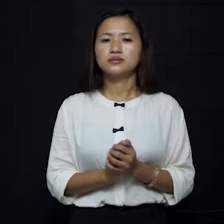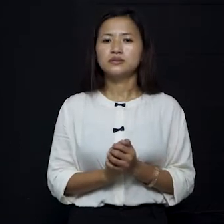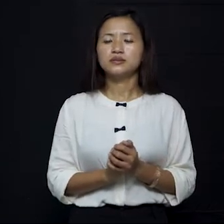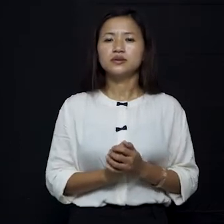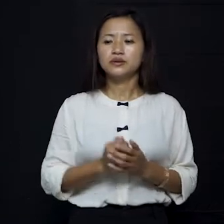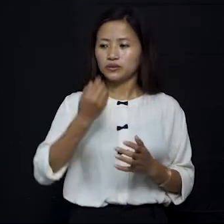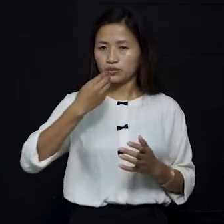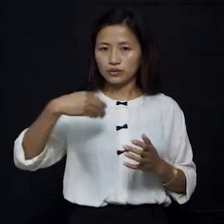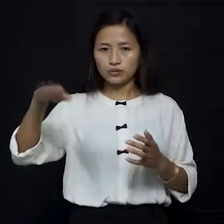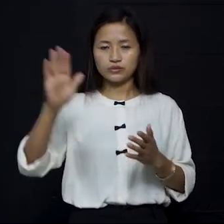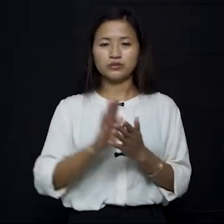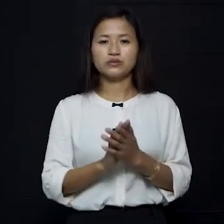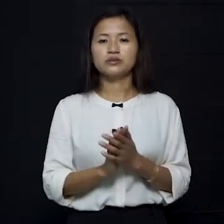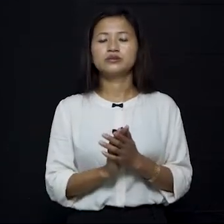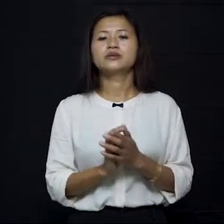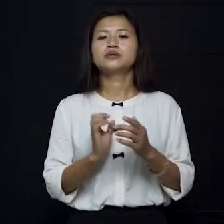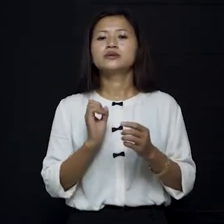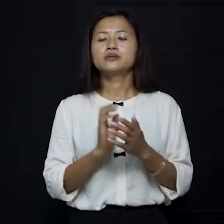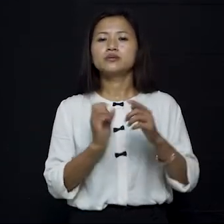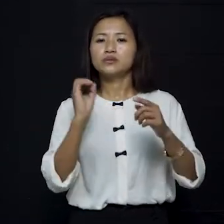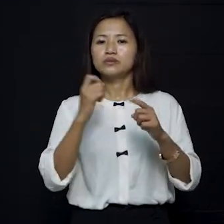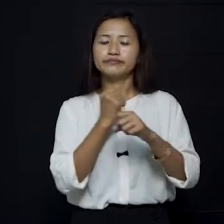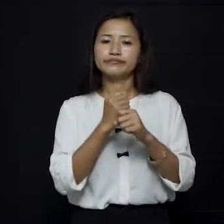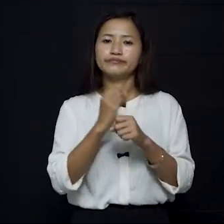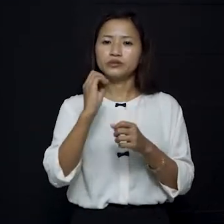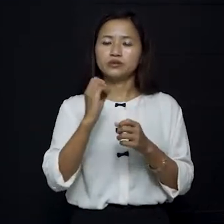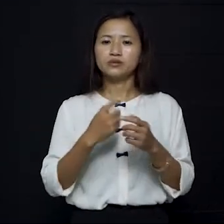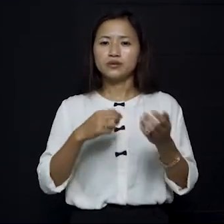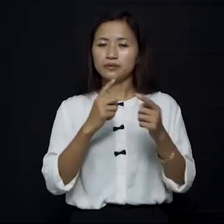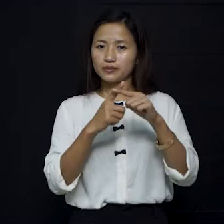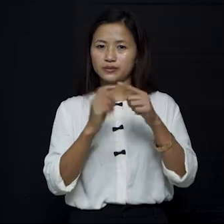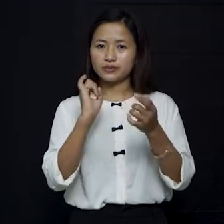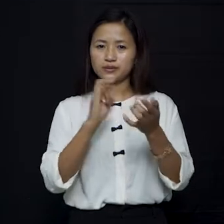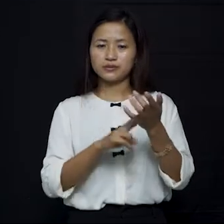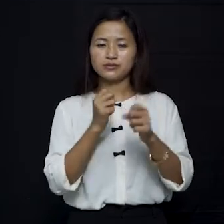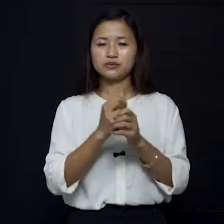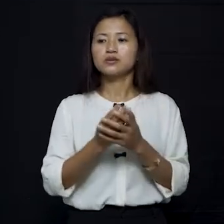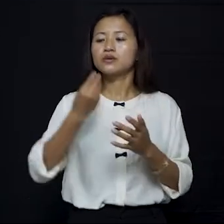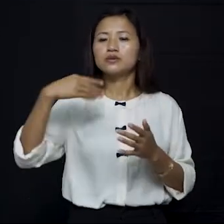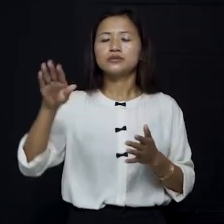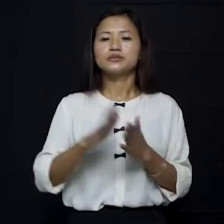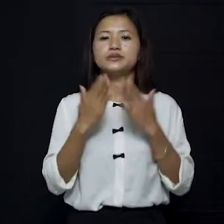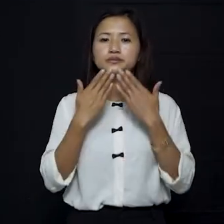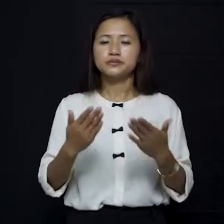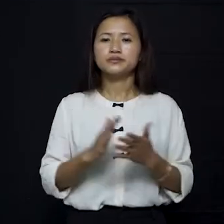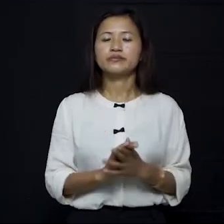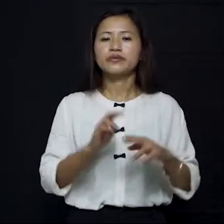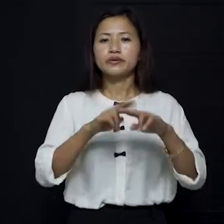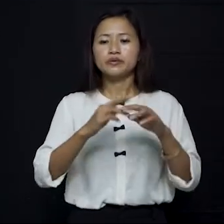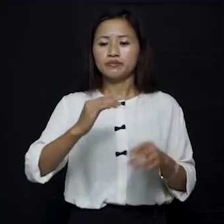He was going to school. Go plus ing is going, right? Verb plus ing. So this is the formula of